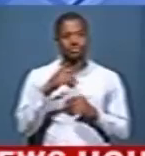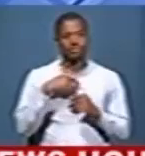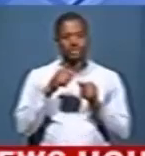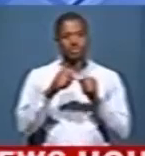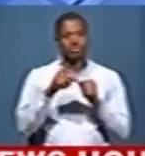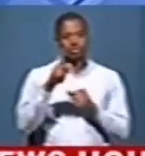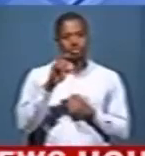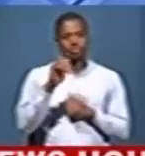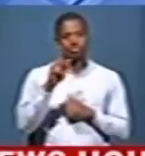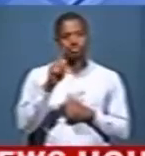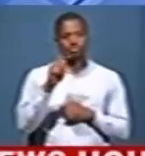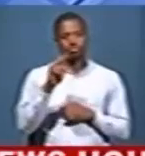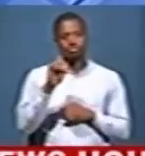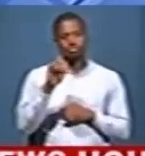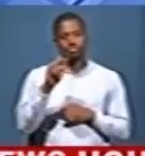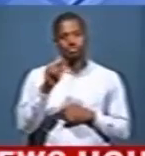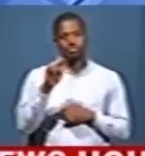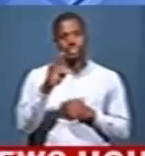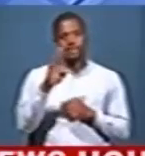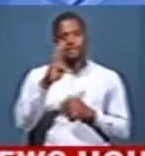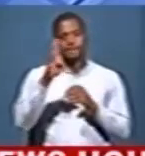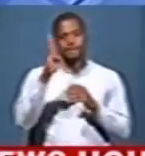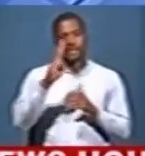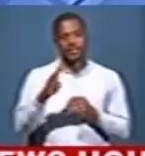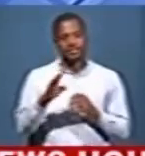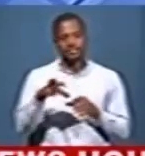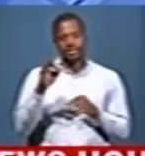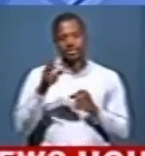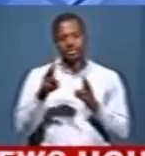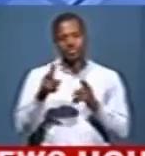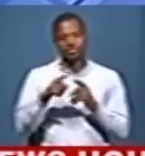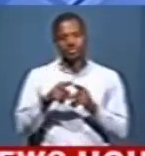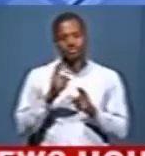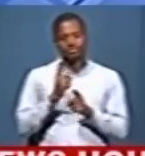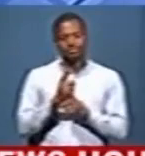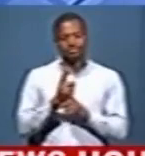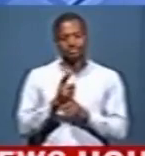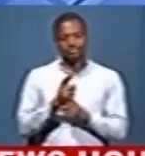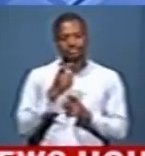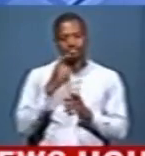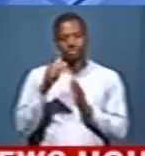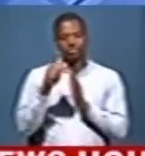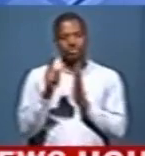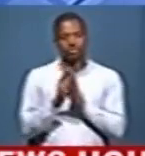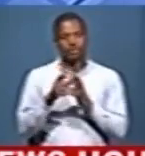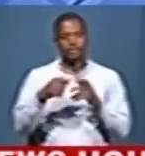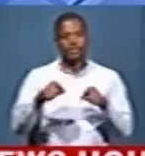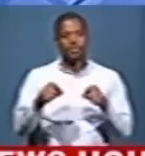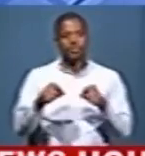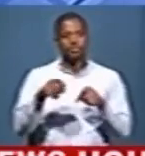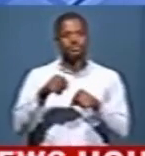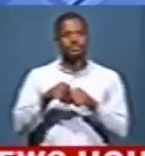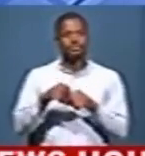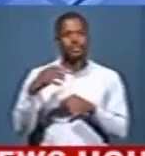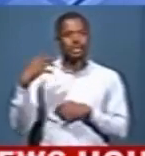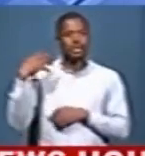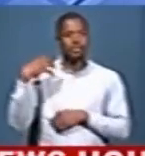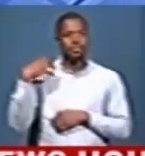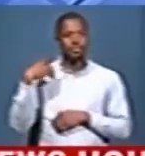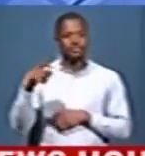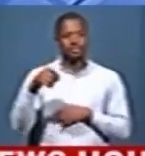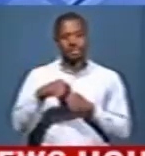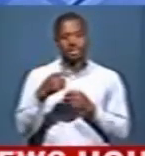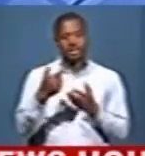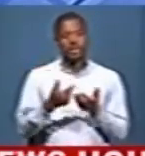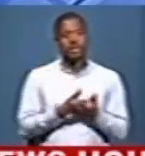Cotonou and Benin has found a way of regularizing commercial motorbike operations in the capital. What it's termed a menace in